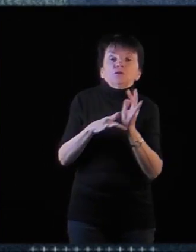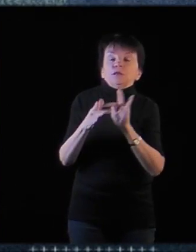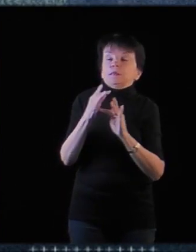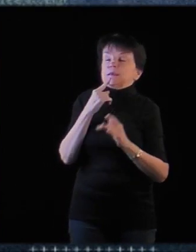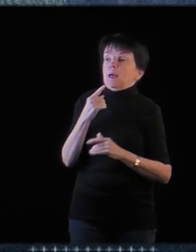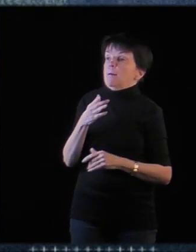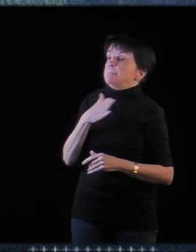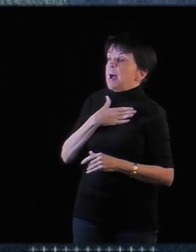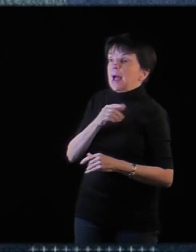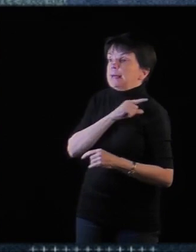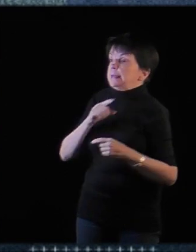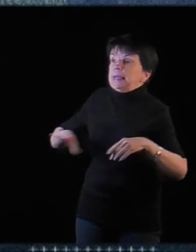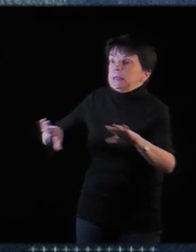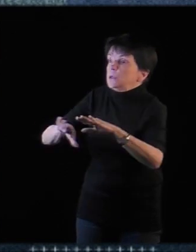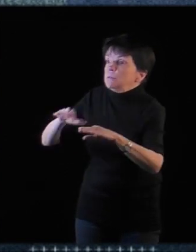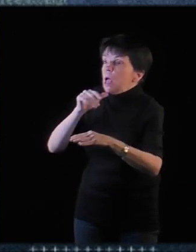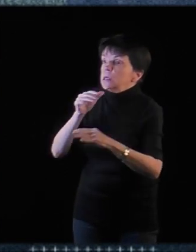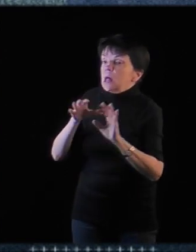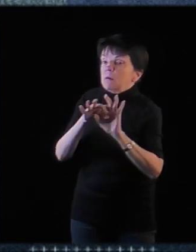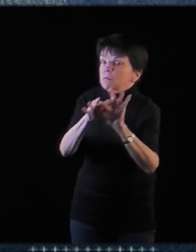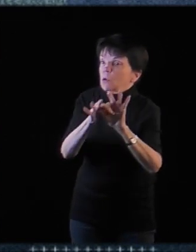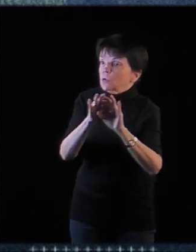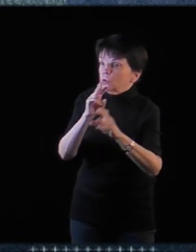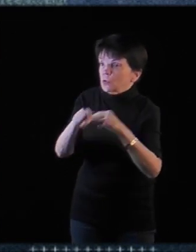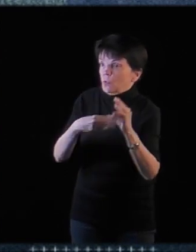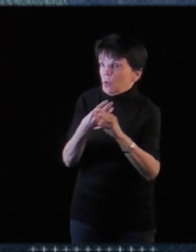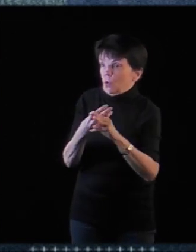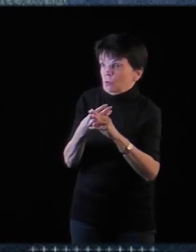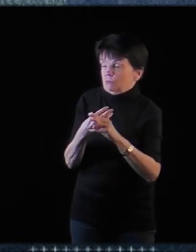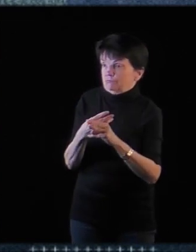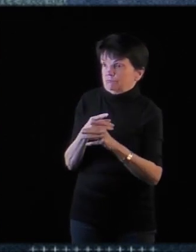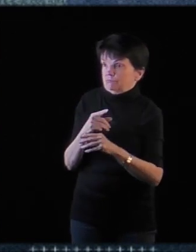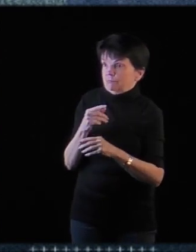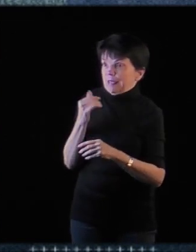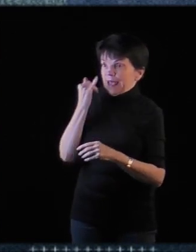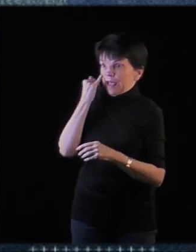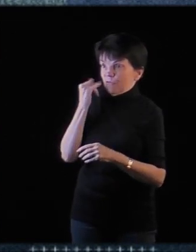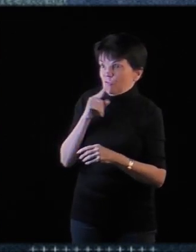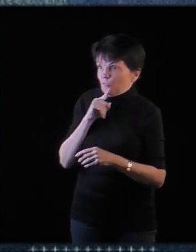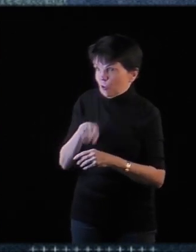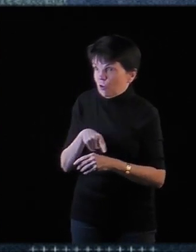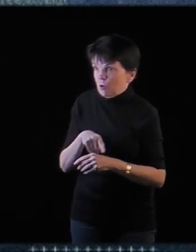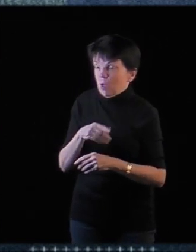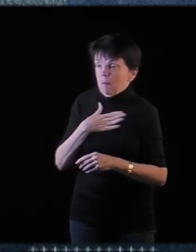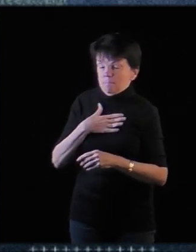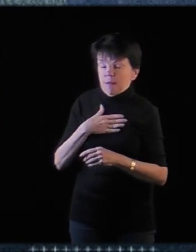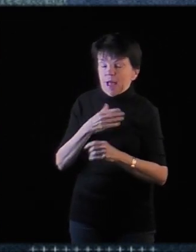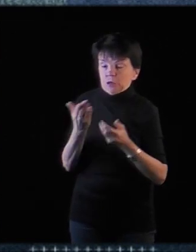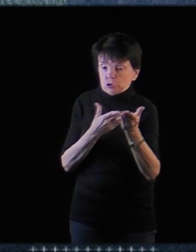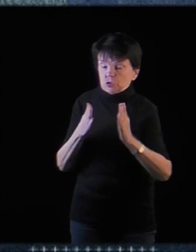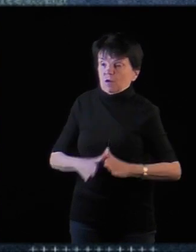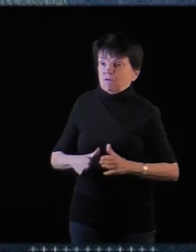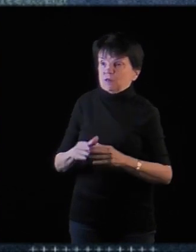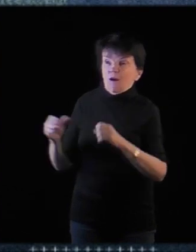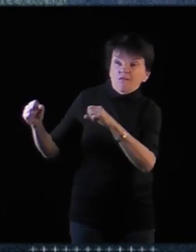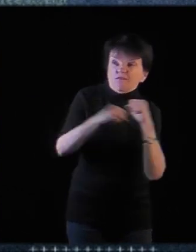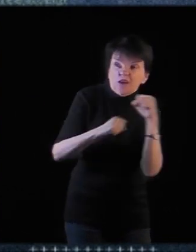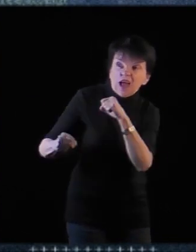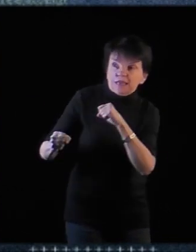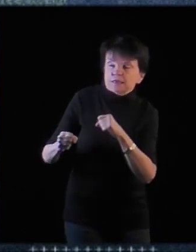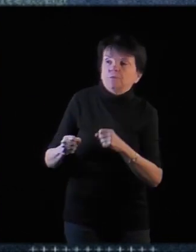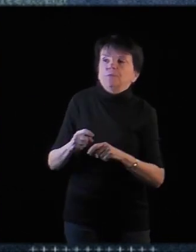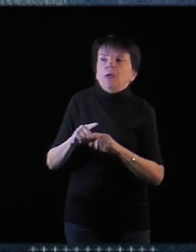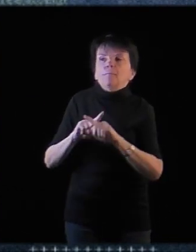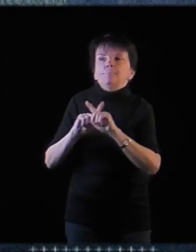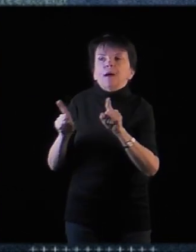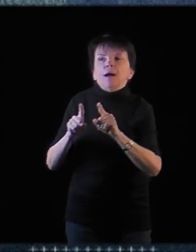is not of this world. If it were, my servants would fight to prevent my arrest by the Jewish leaders. But now